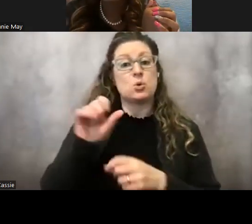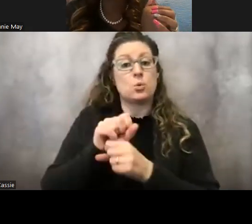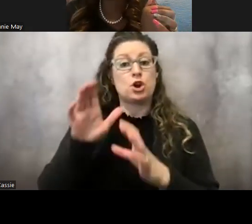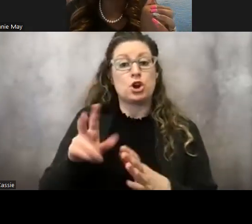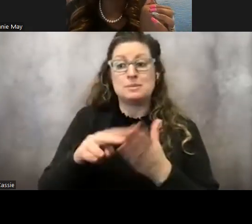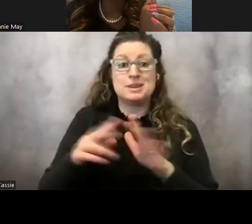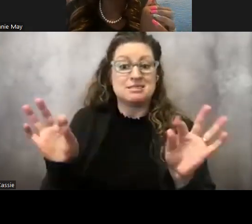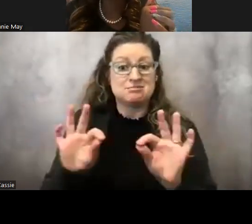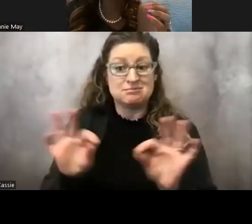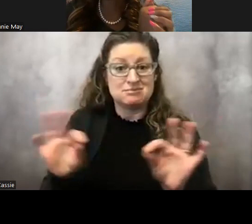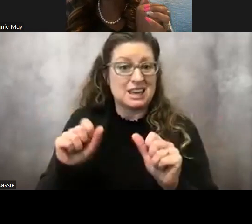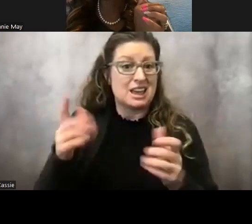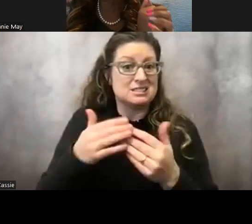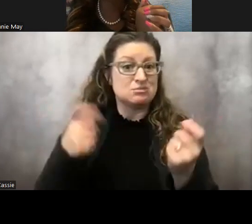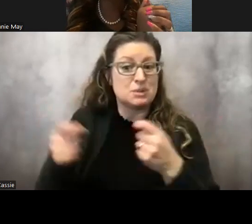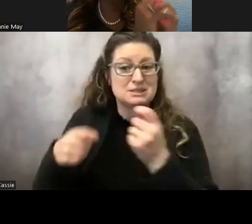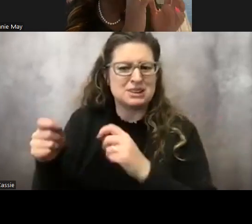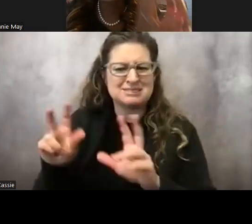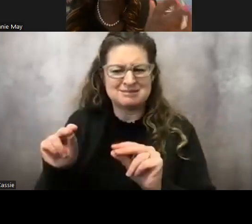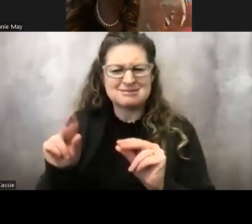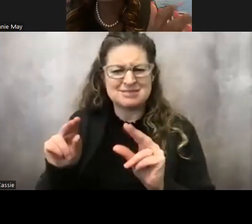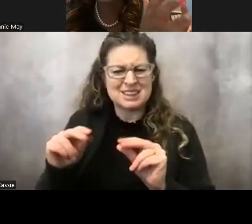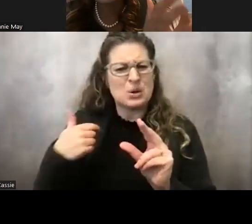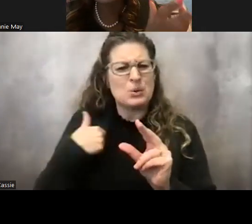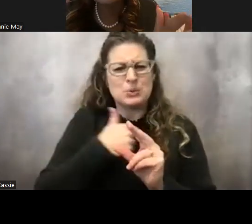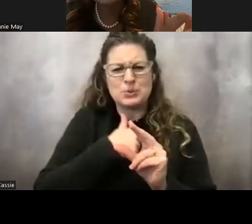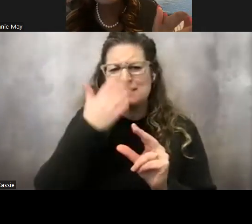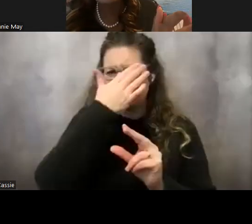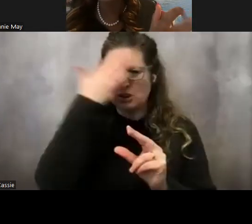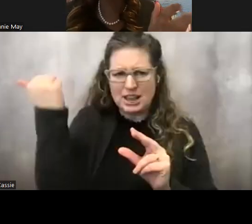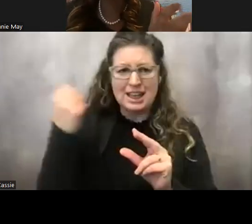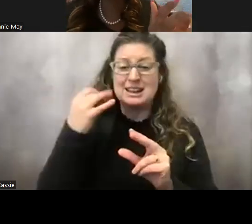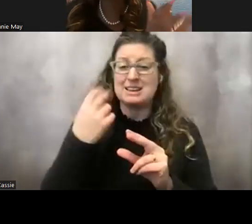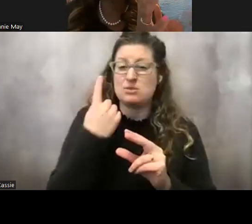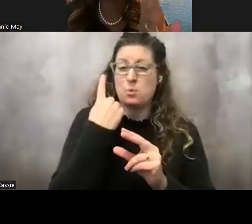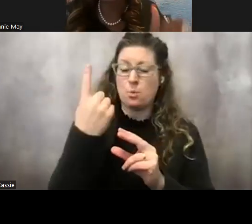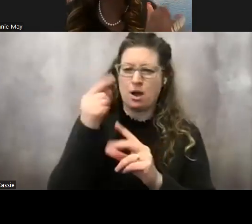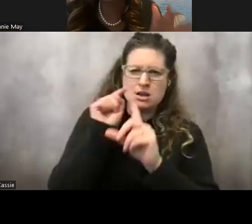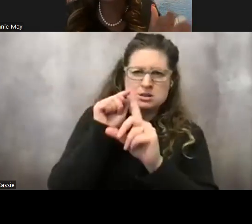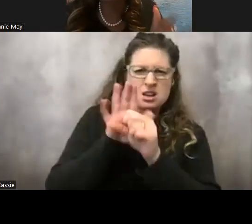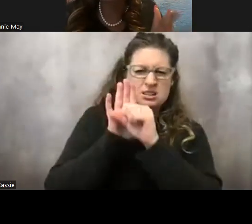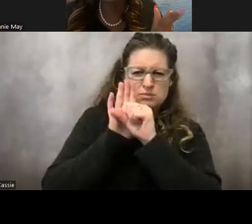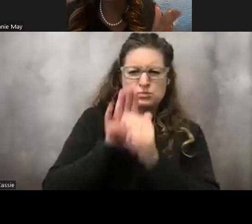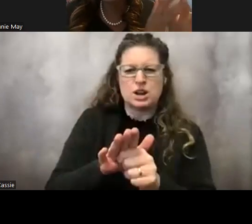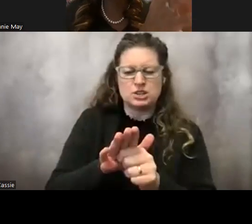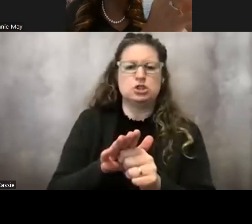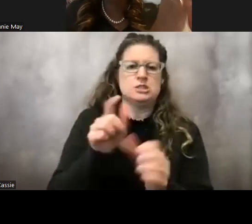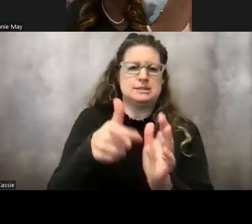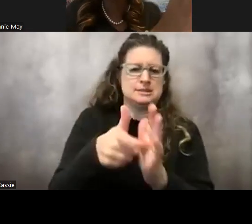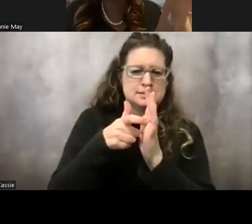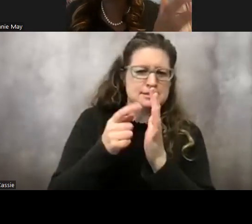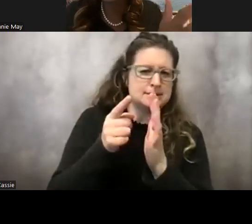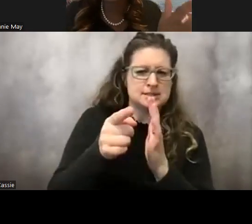forgetting that when we put too much pressure on any one entity, then we're bound to lose